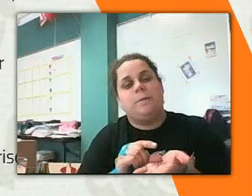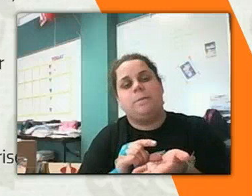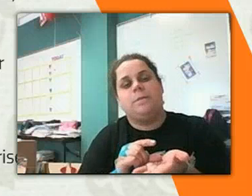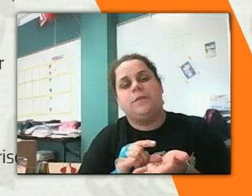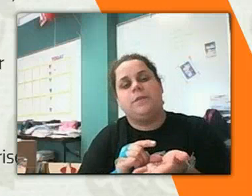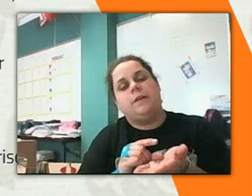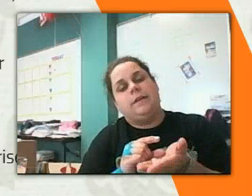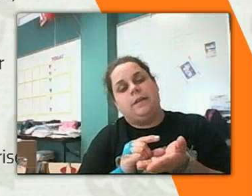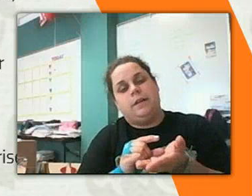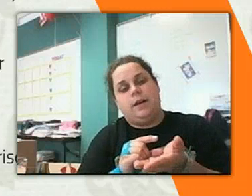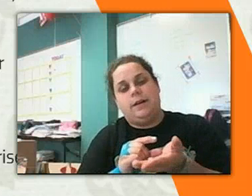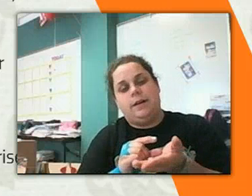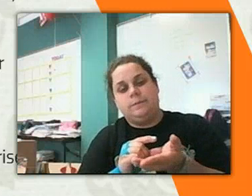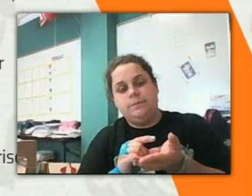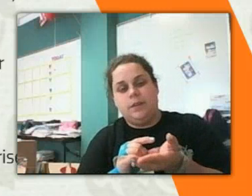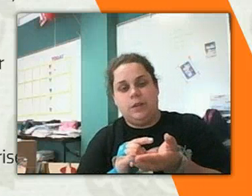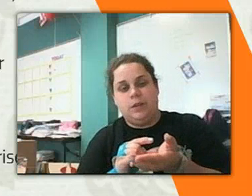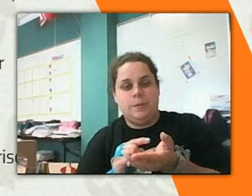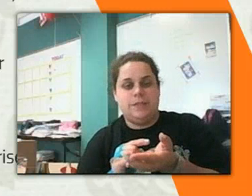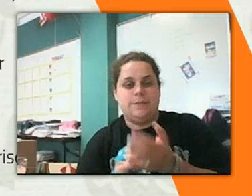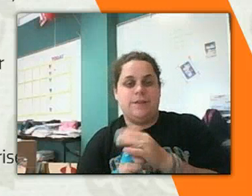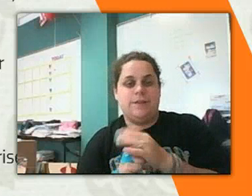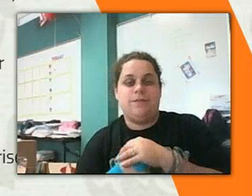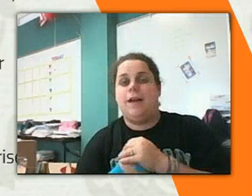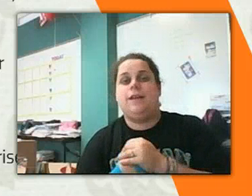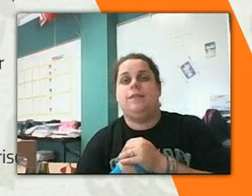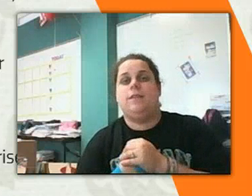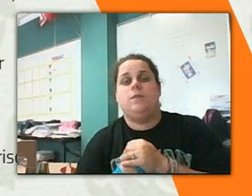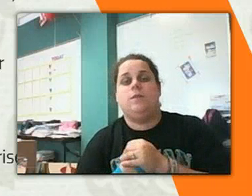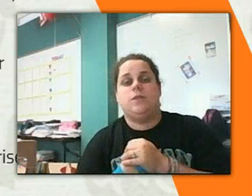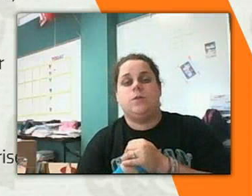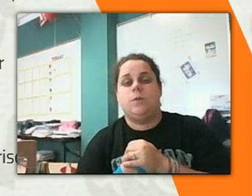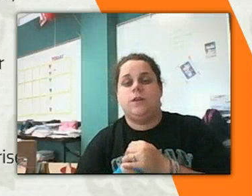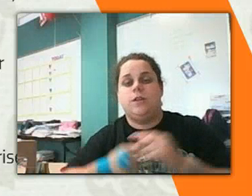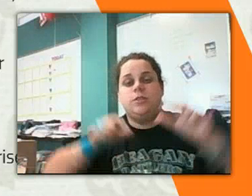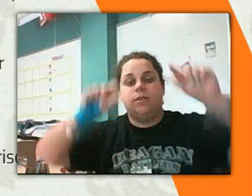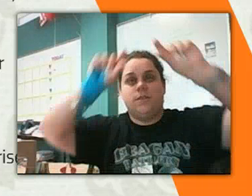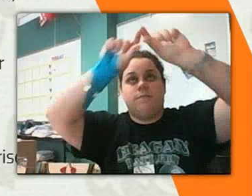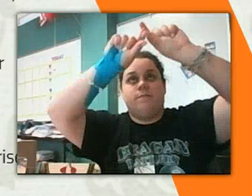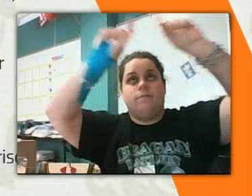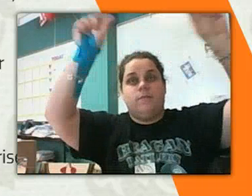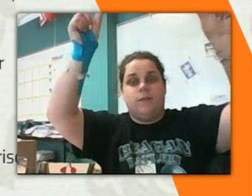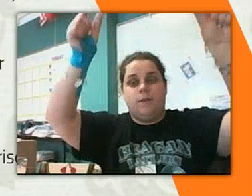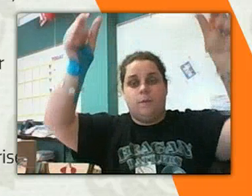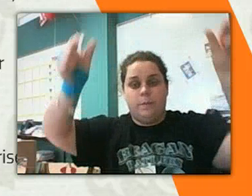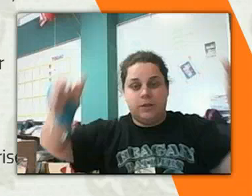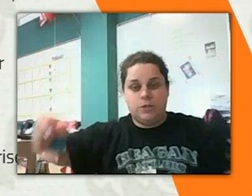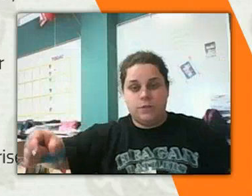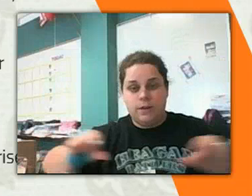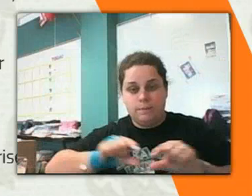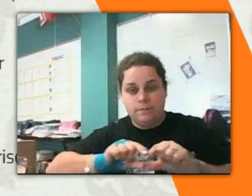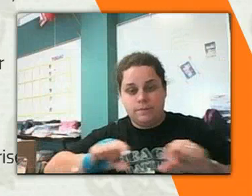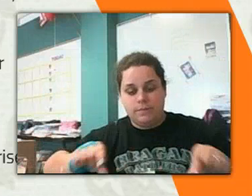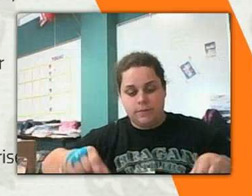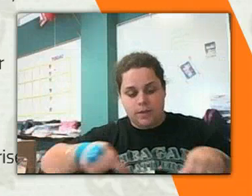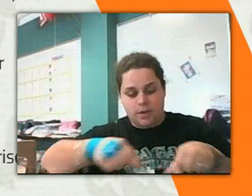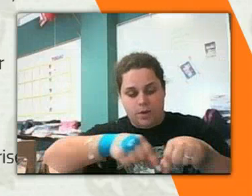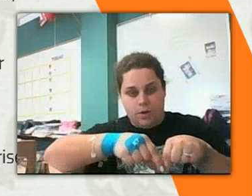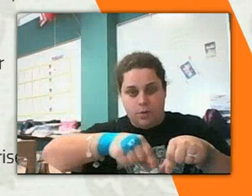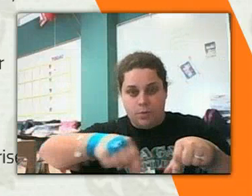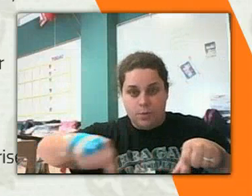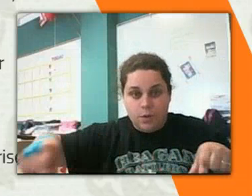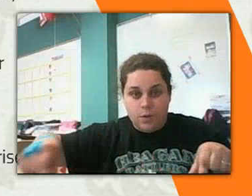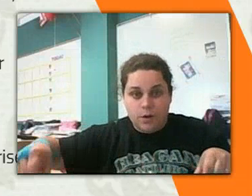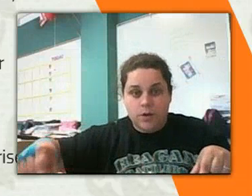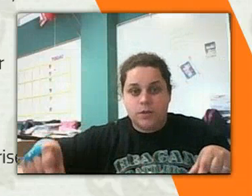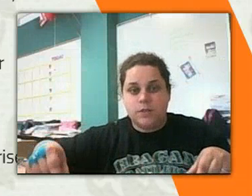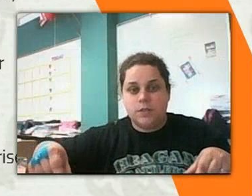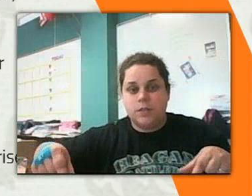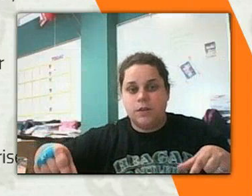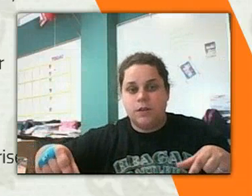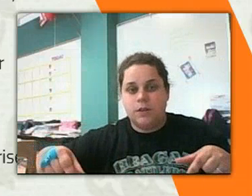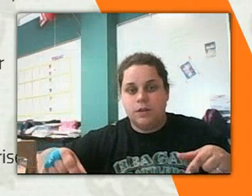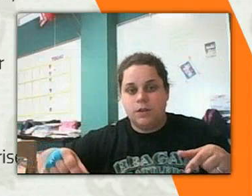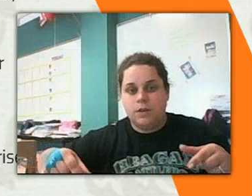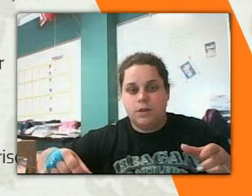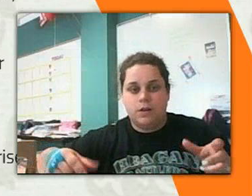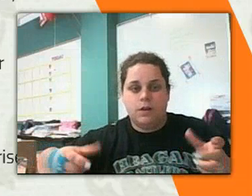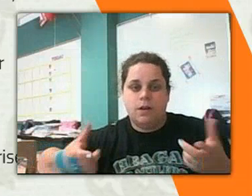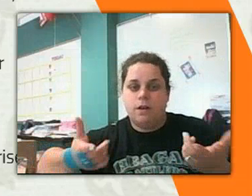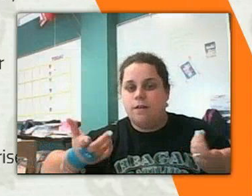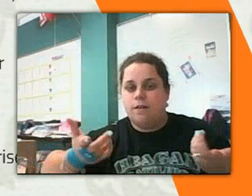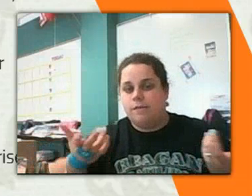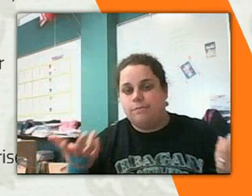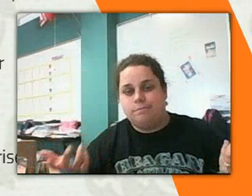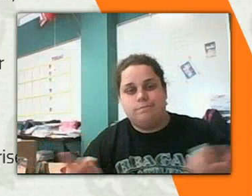It could be something flat and thin with squared edges. picture frame, rulers.